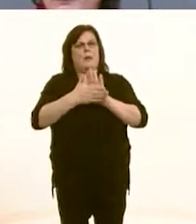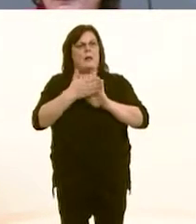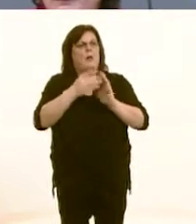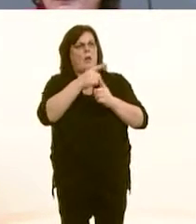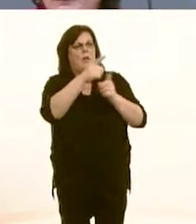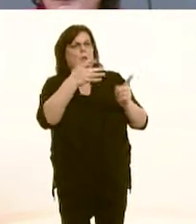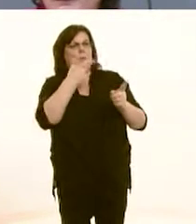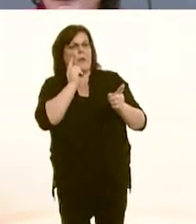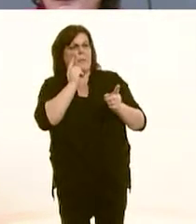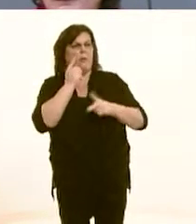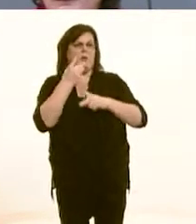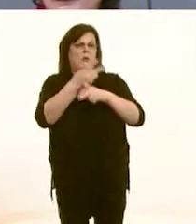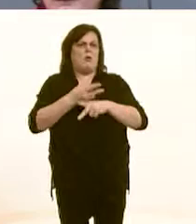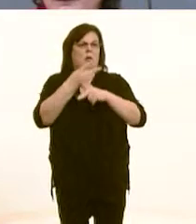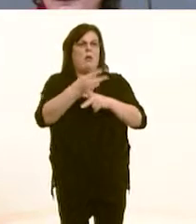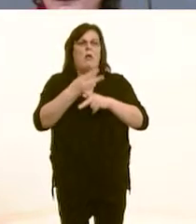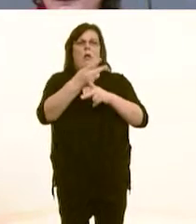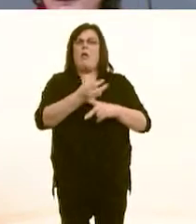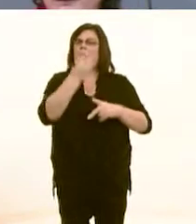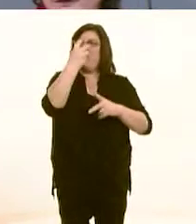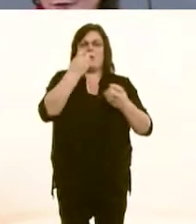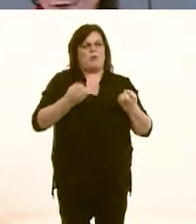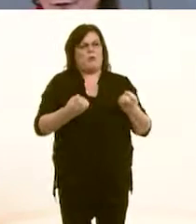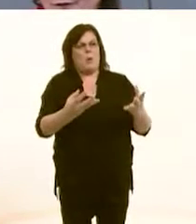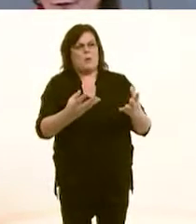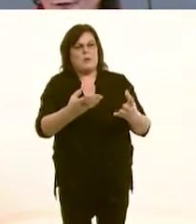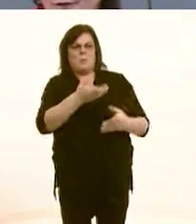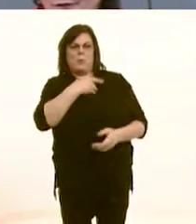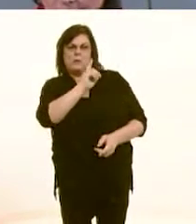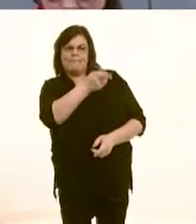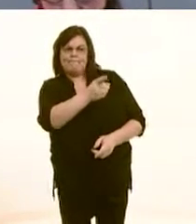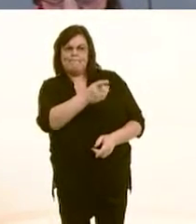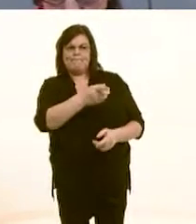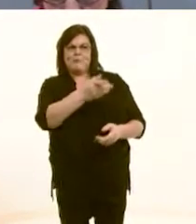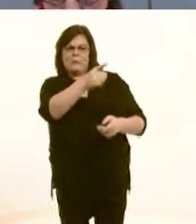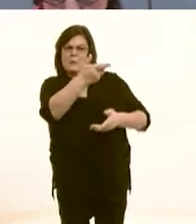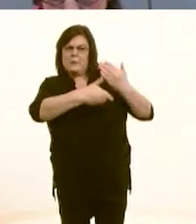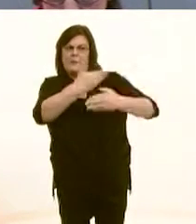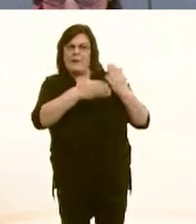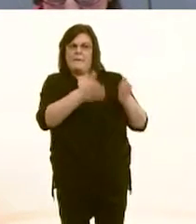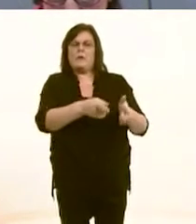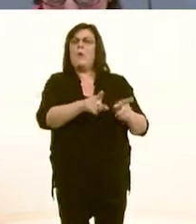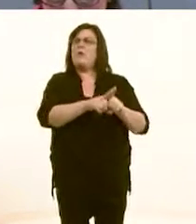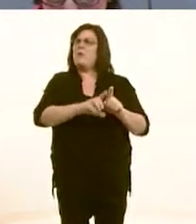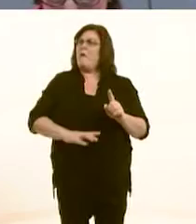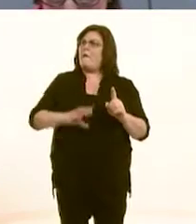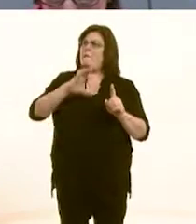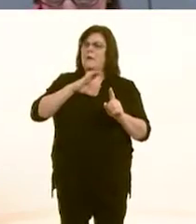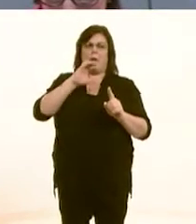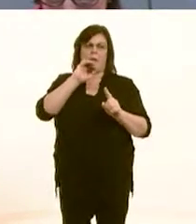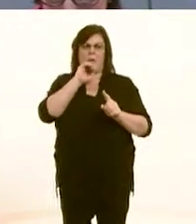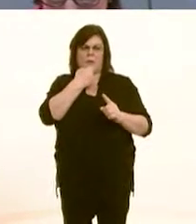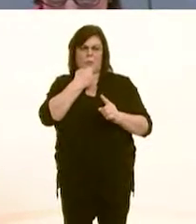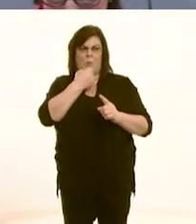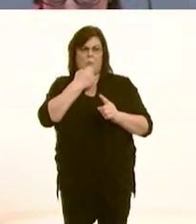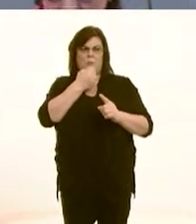who presided over the Rifu disposal? And ultimately, what confidence can we have that this isn't just the